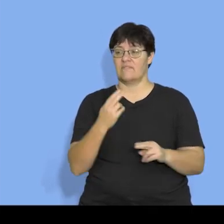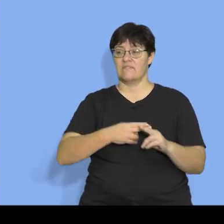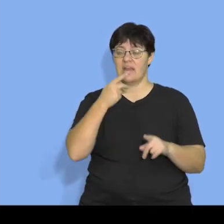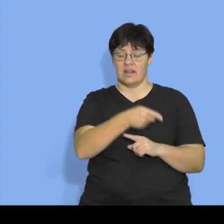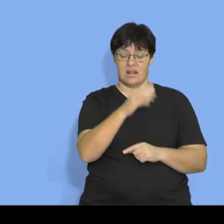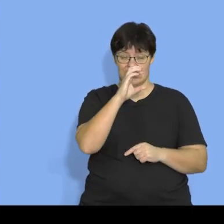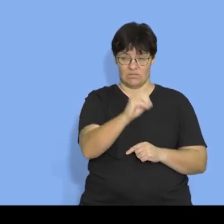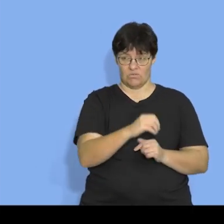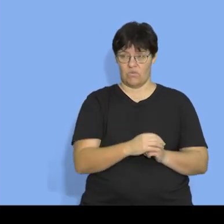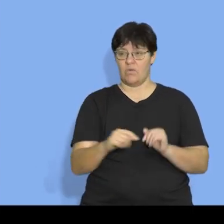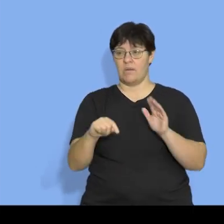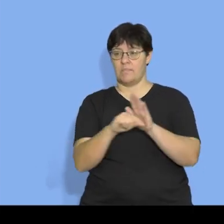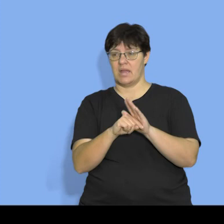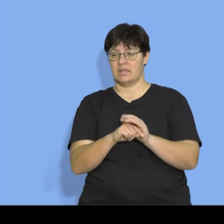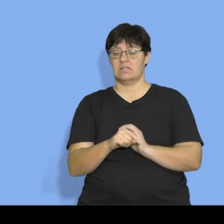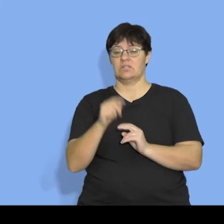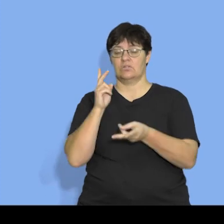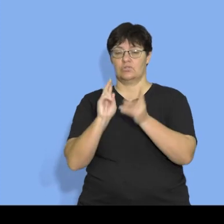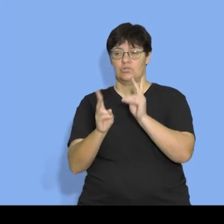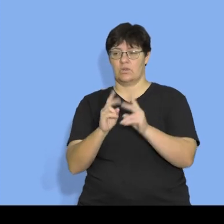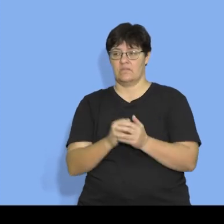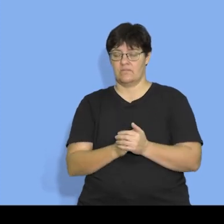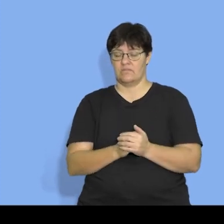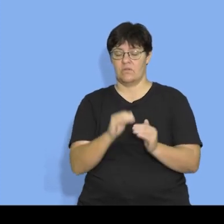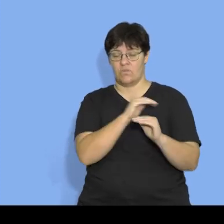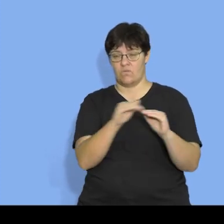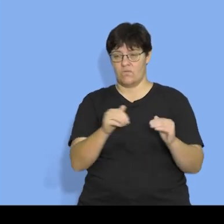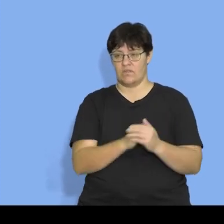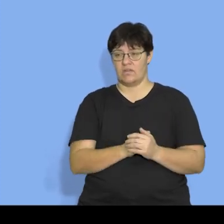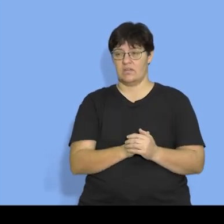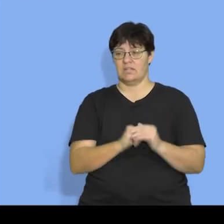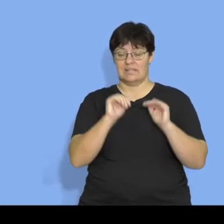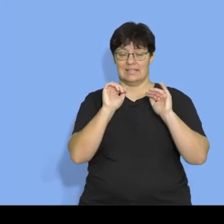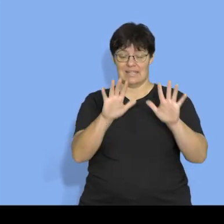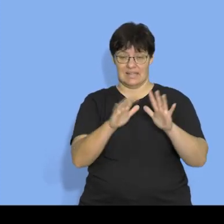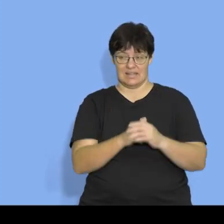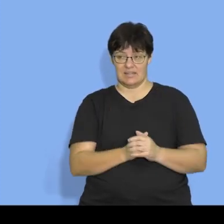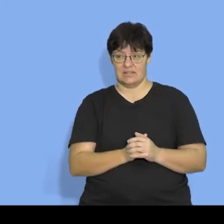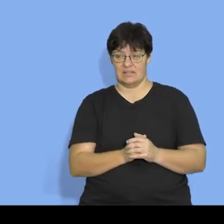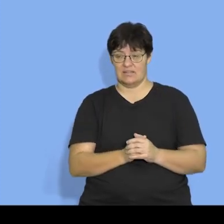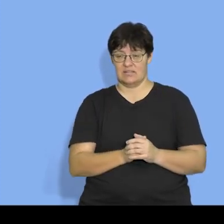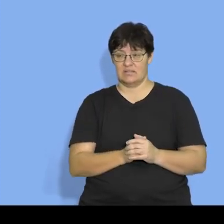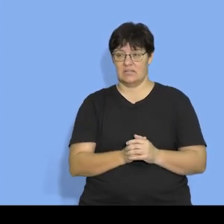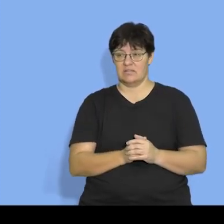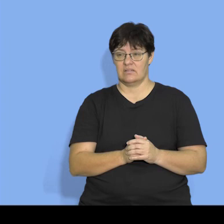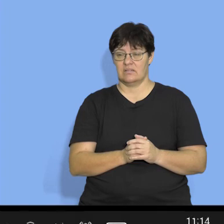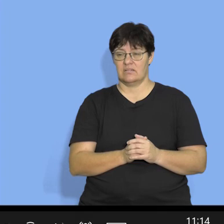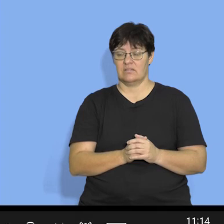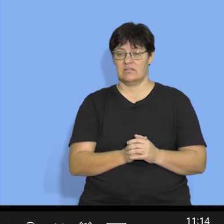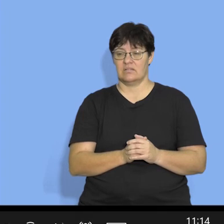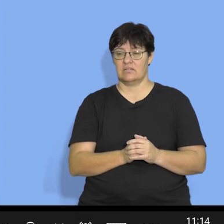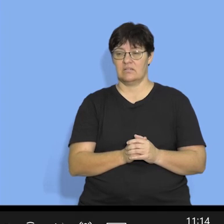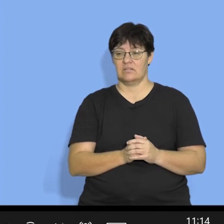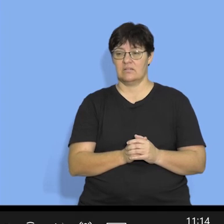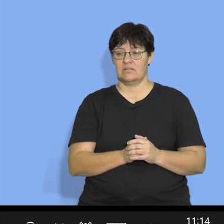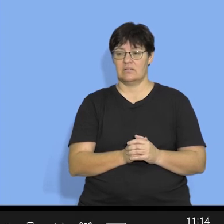Final velocity minus initial velocity divided by 10. So let's just check.